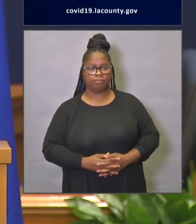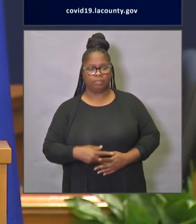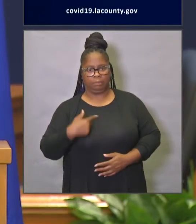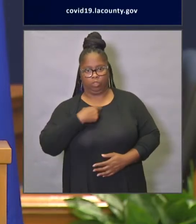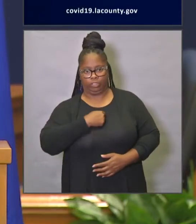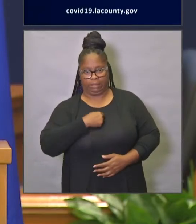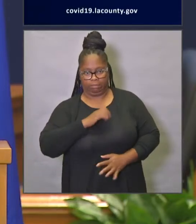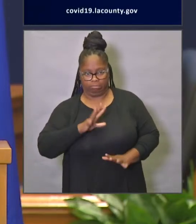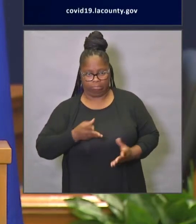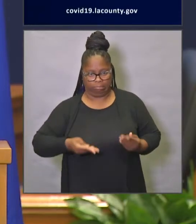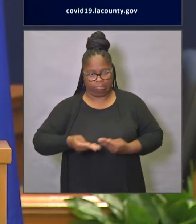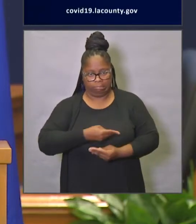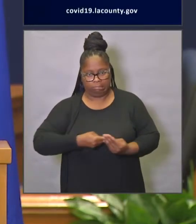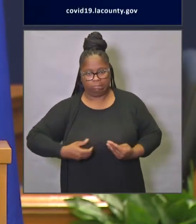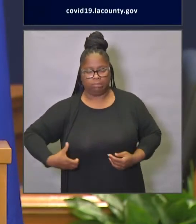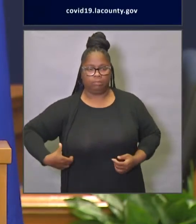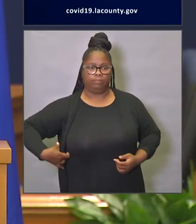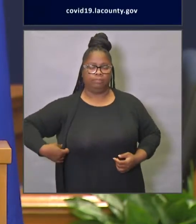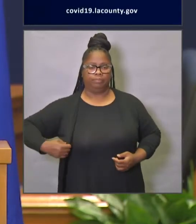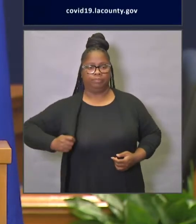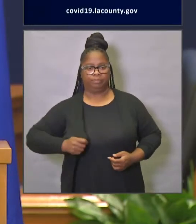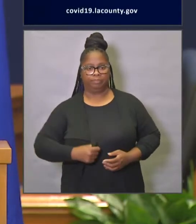Sorry.